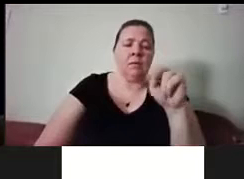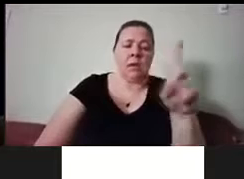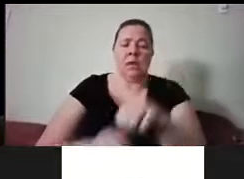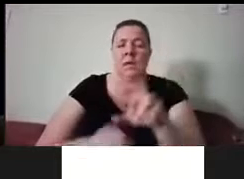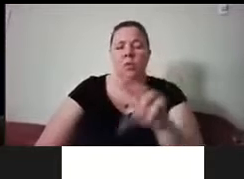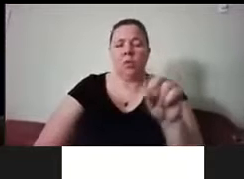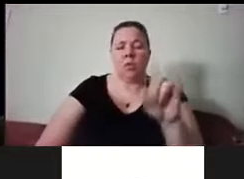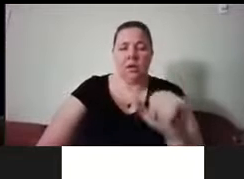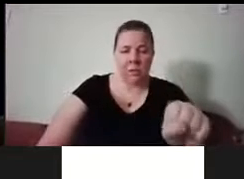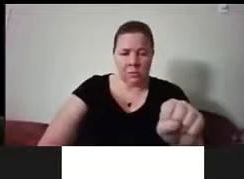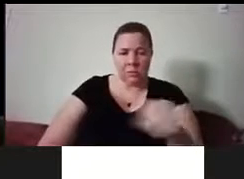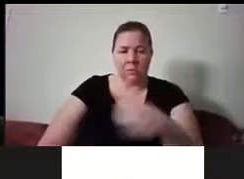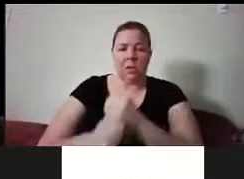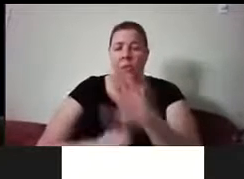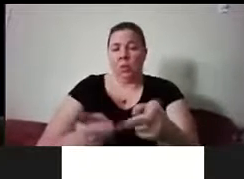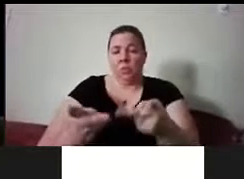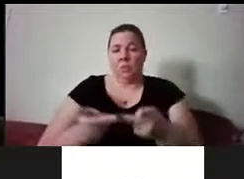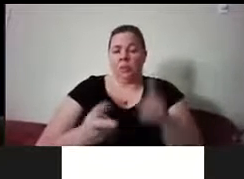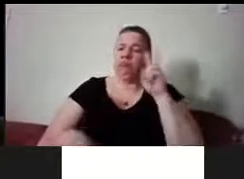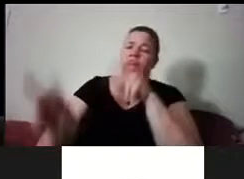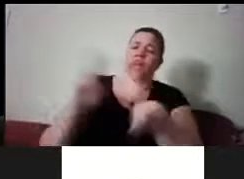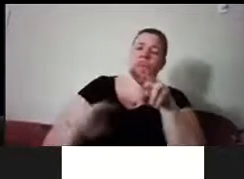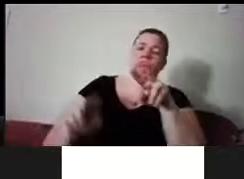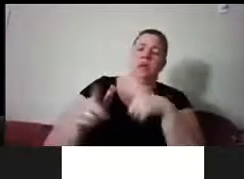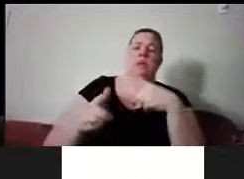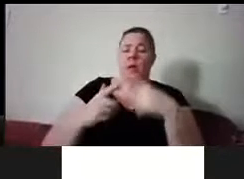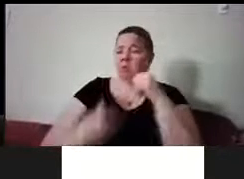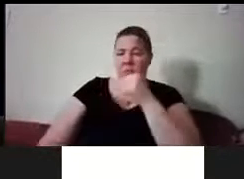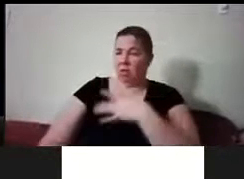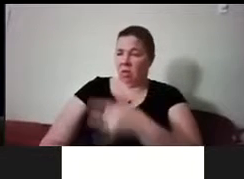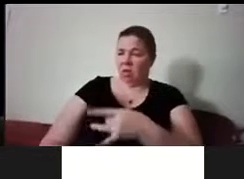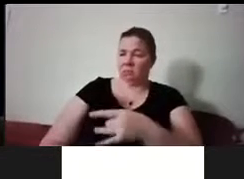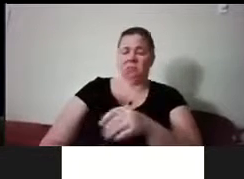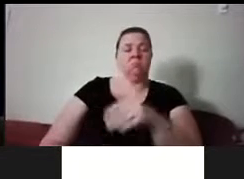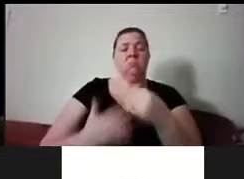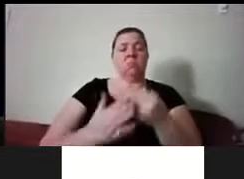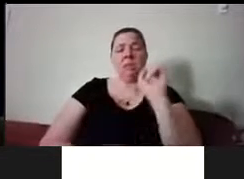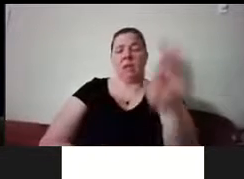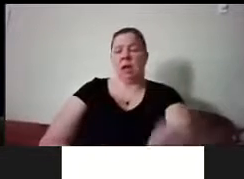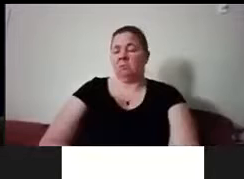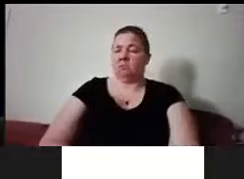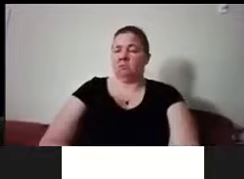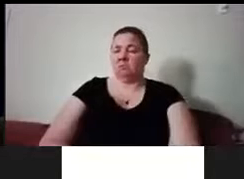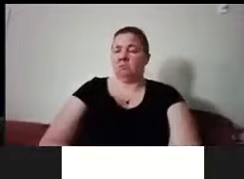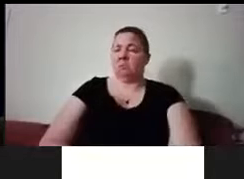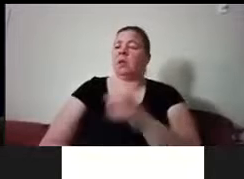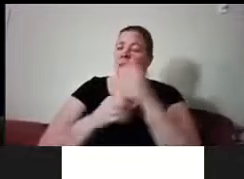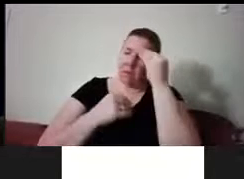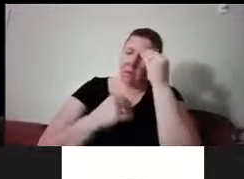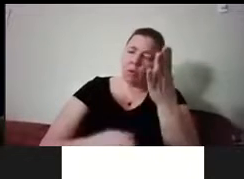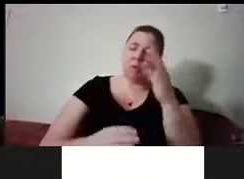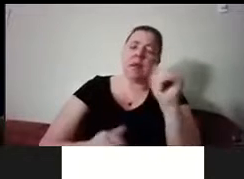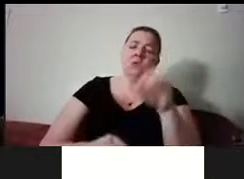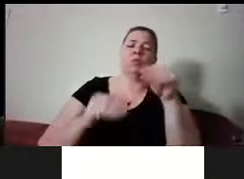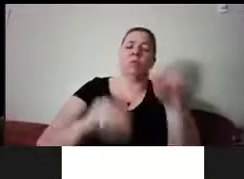Get in, get your position, look at it, okay? If you don't like it, you can always get your money back and get informed as you go along. But